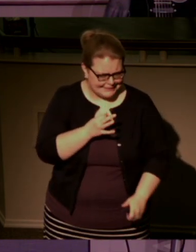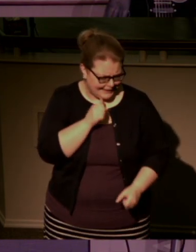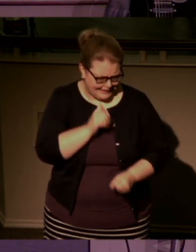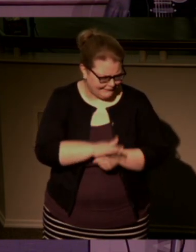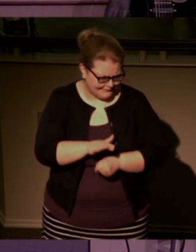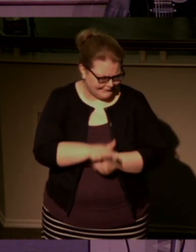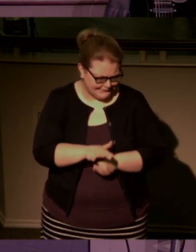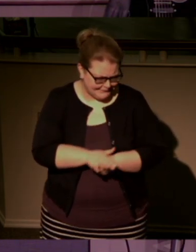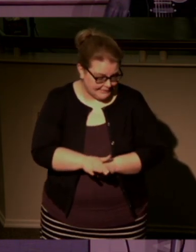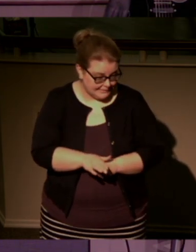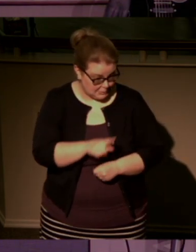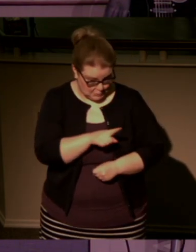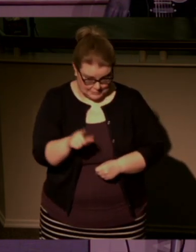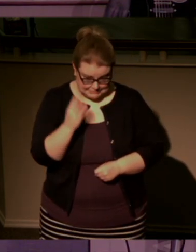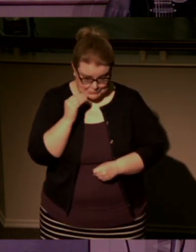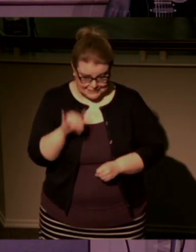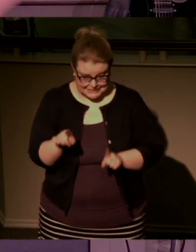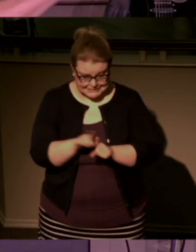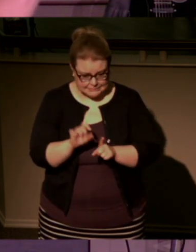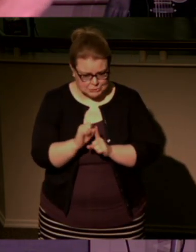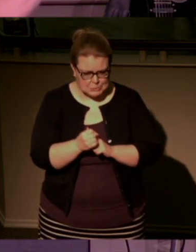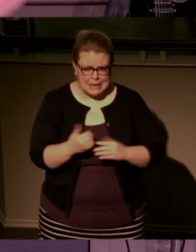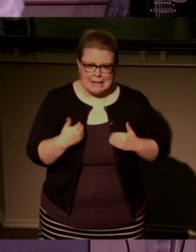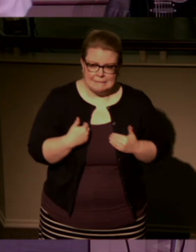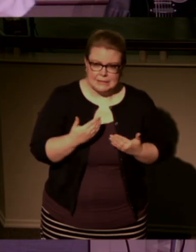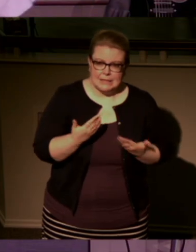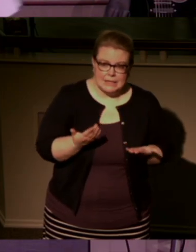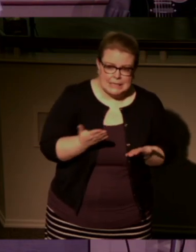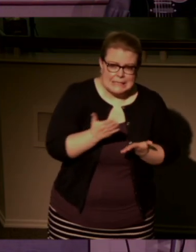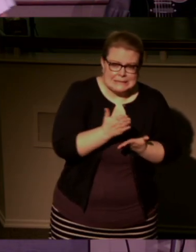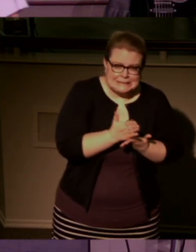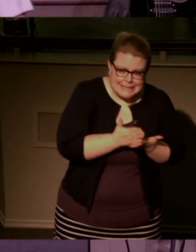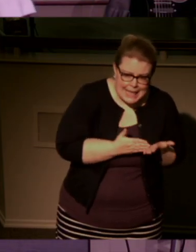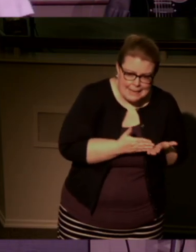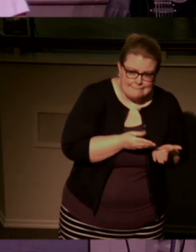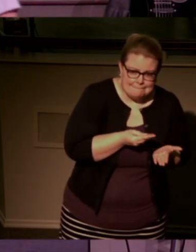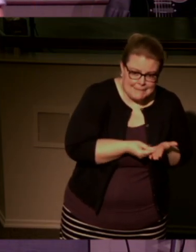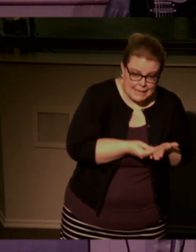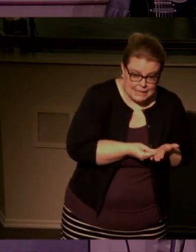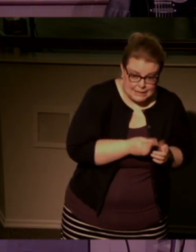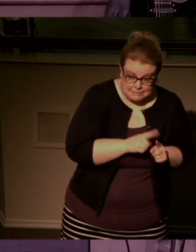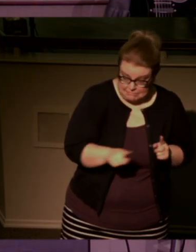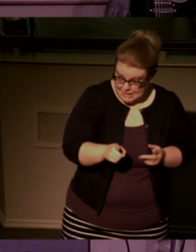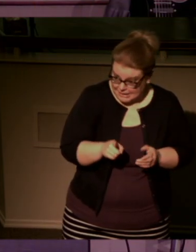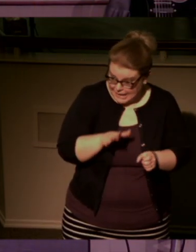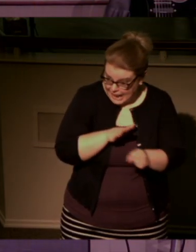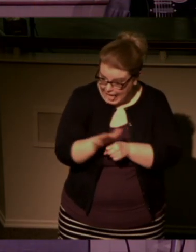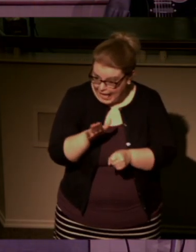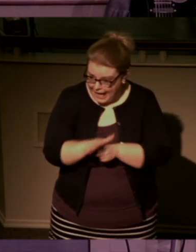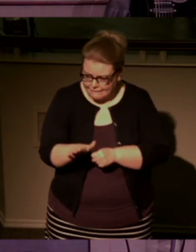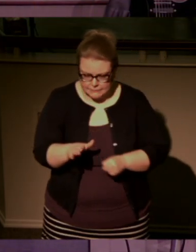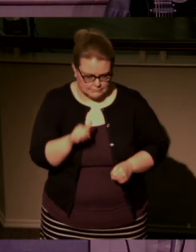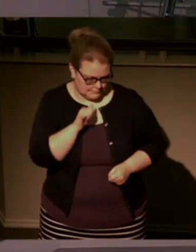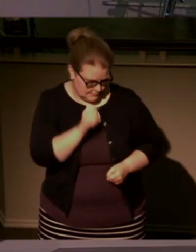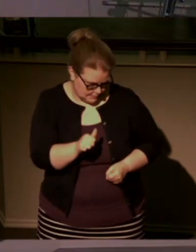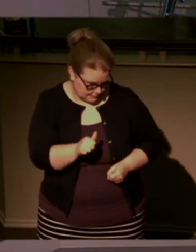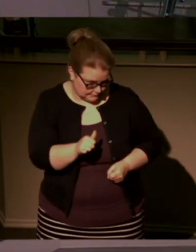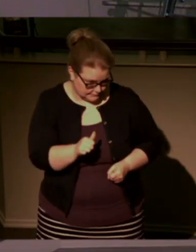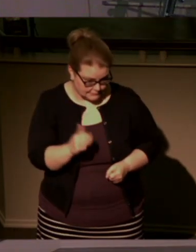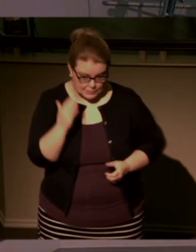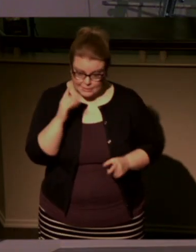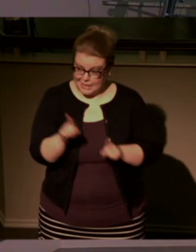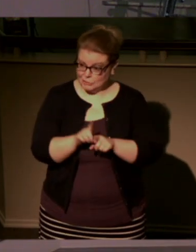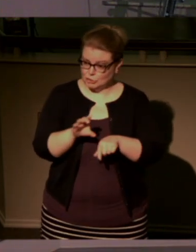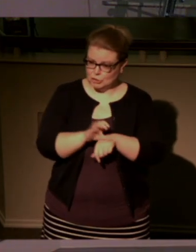that situation? You've got some of your budget matched, but it's not near enough. You know, as a church, we have